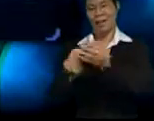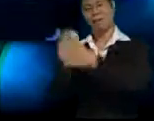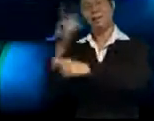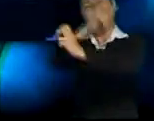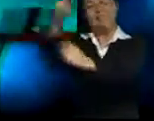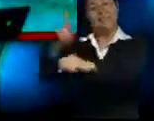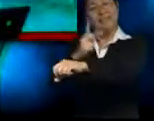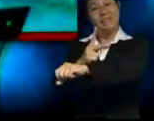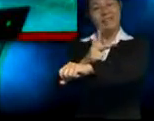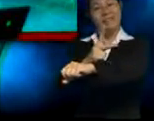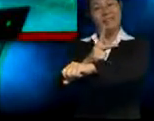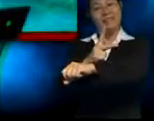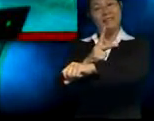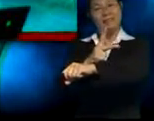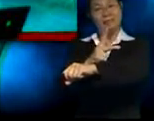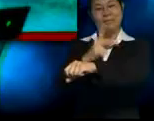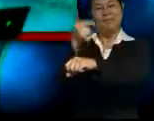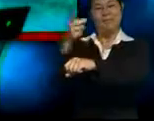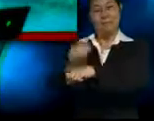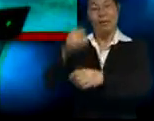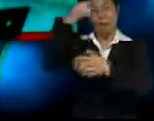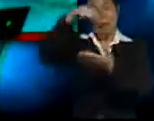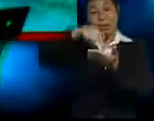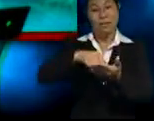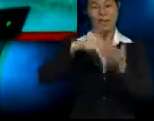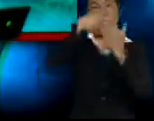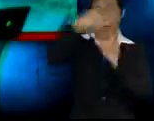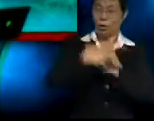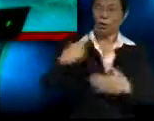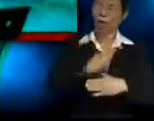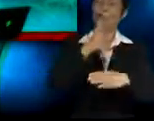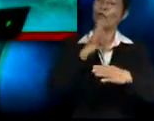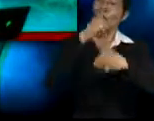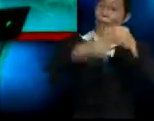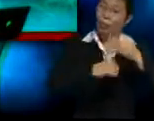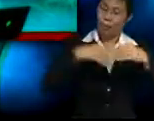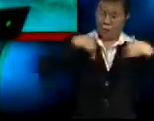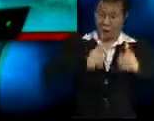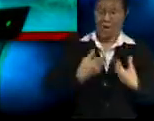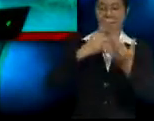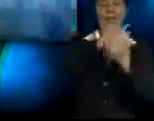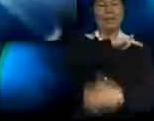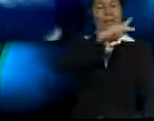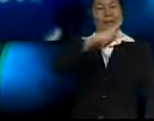kingdoms. For this program, we shall talk about the animal